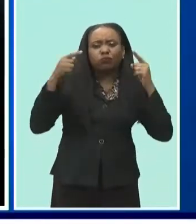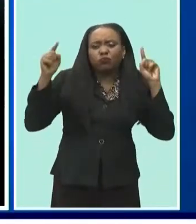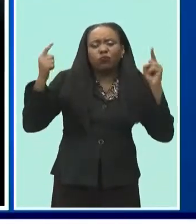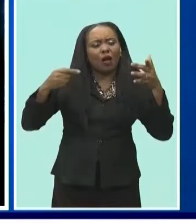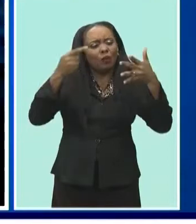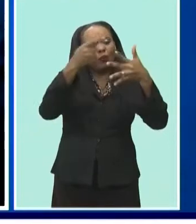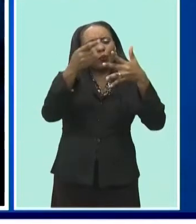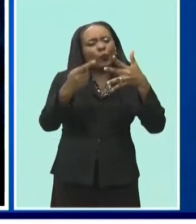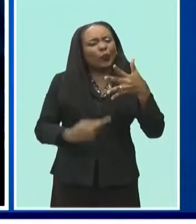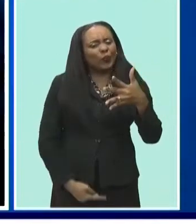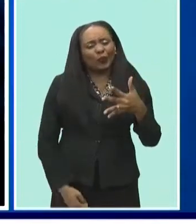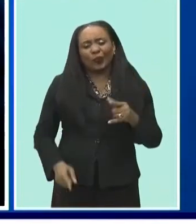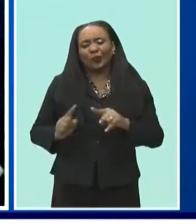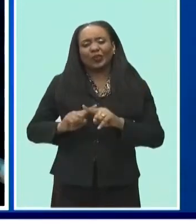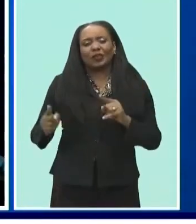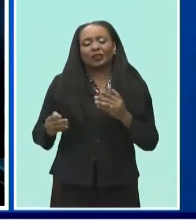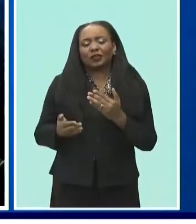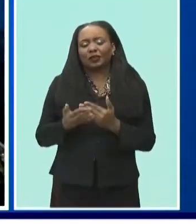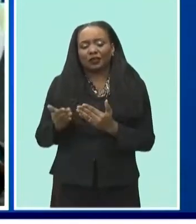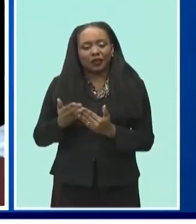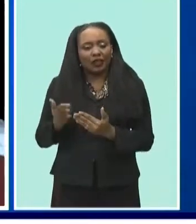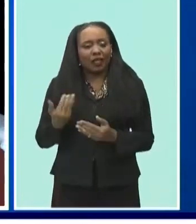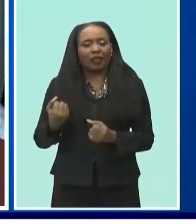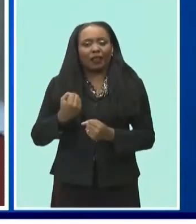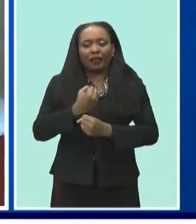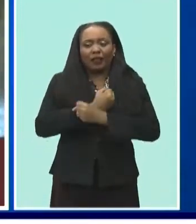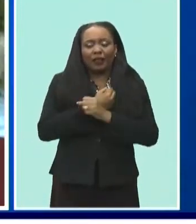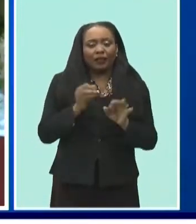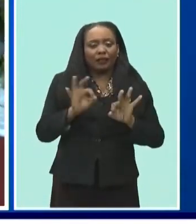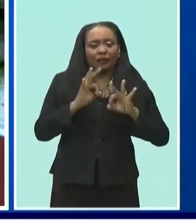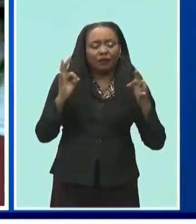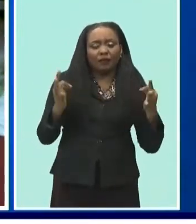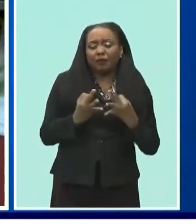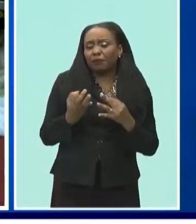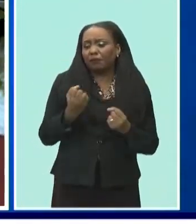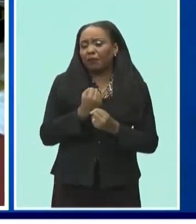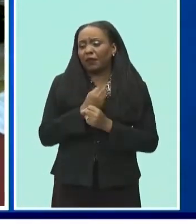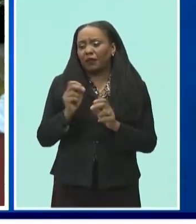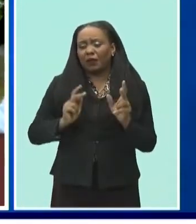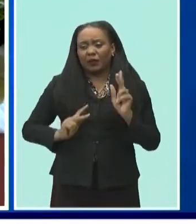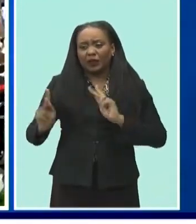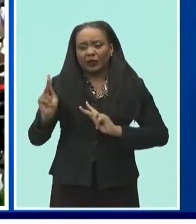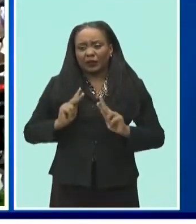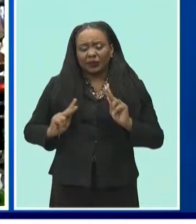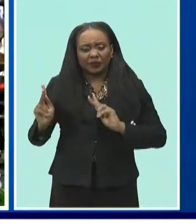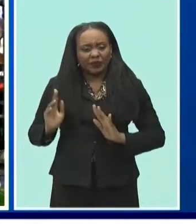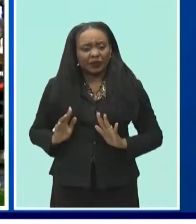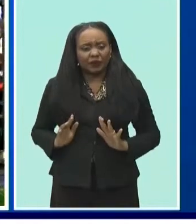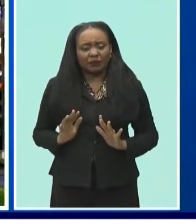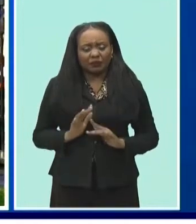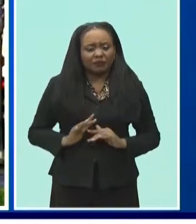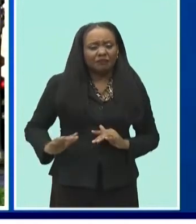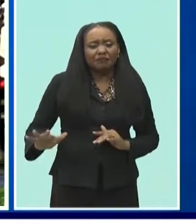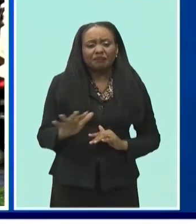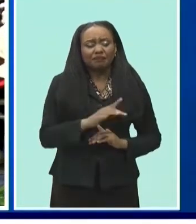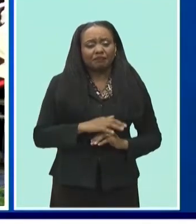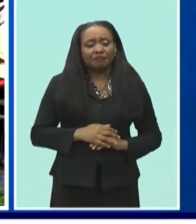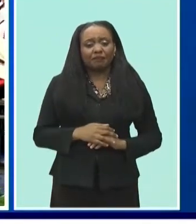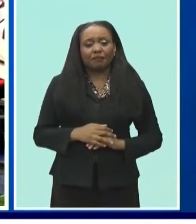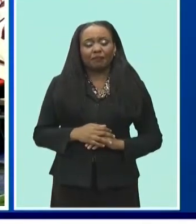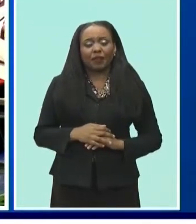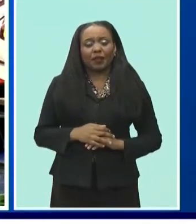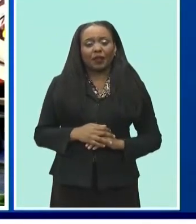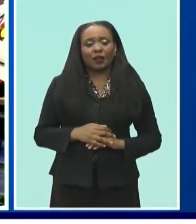a simple man who loved his family and those around him. So the Royal Barbados Police Force